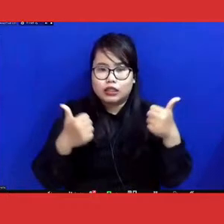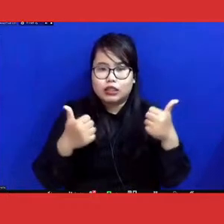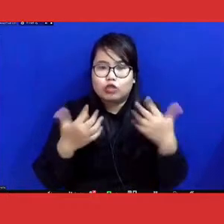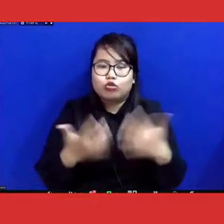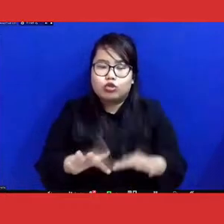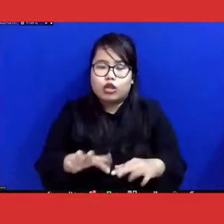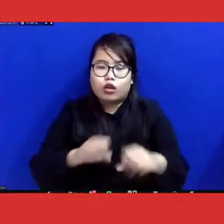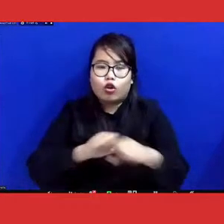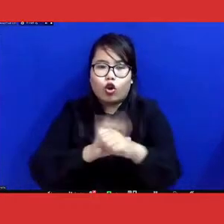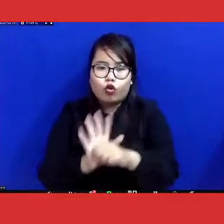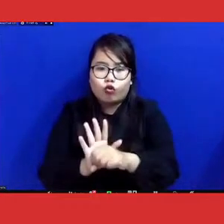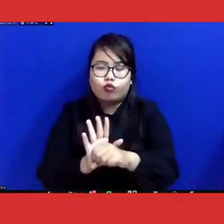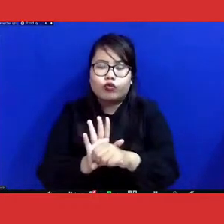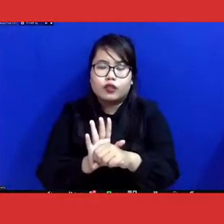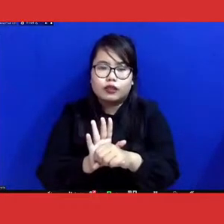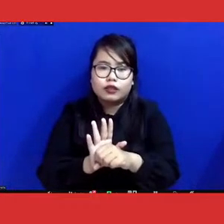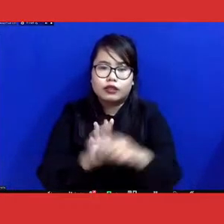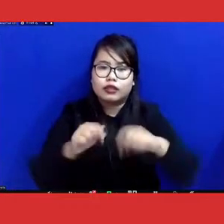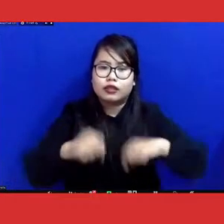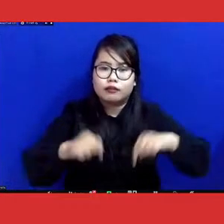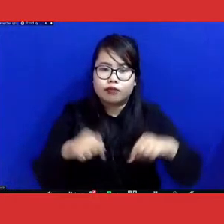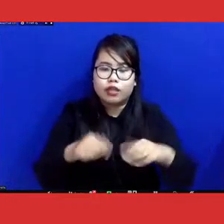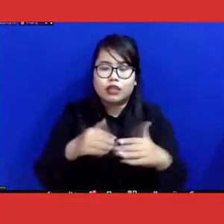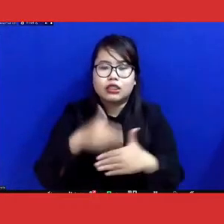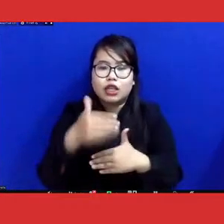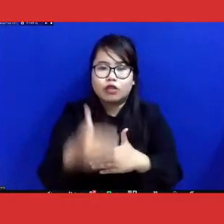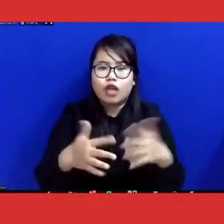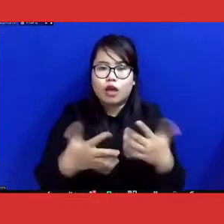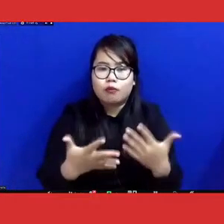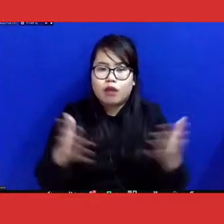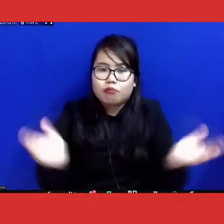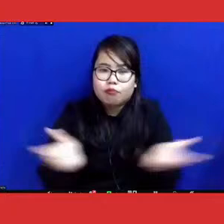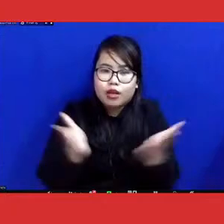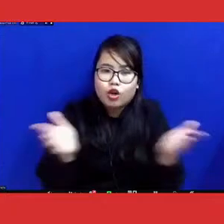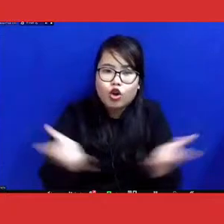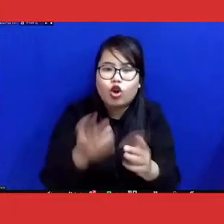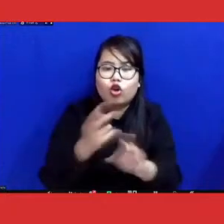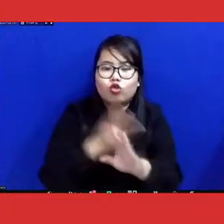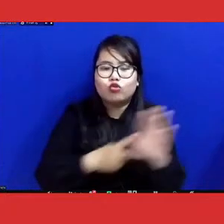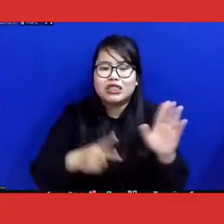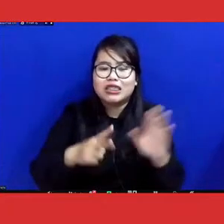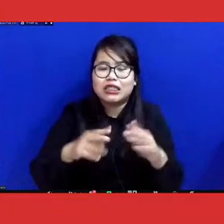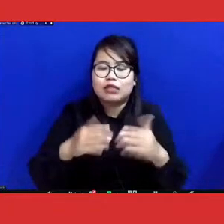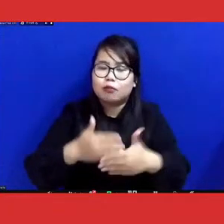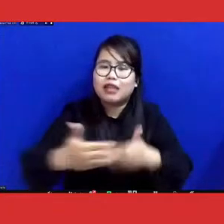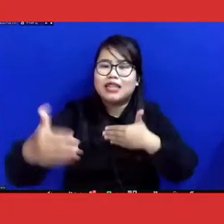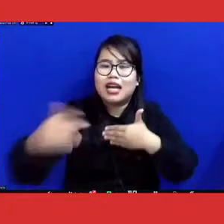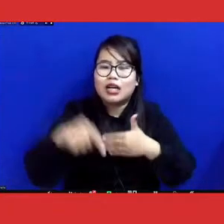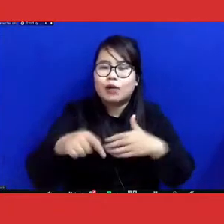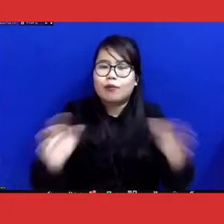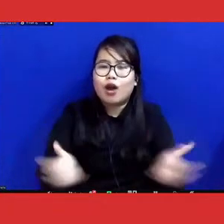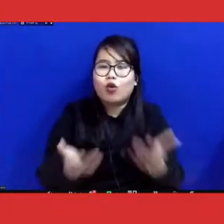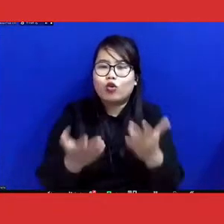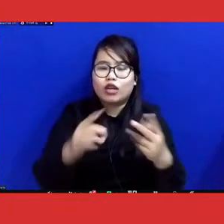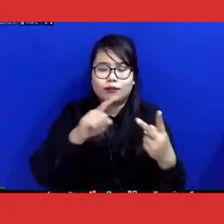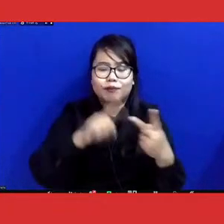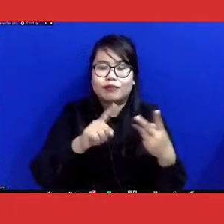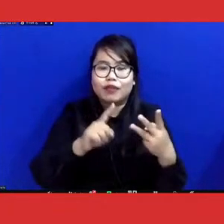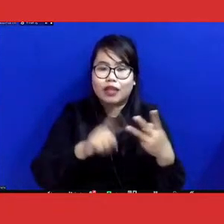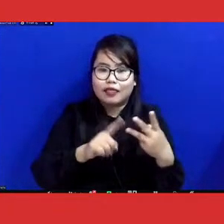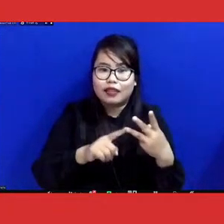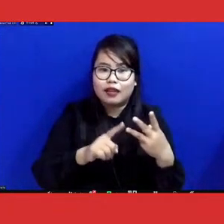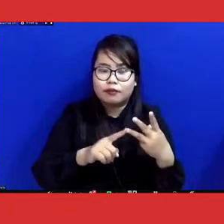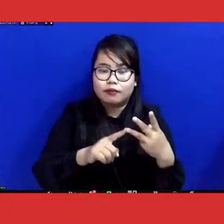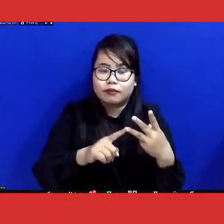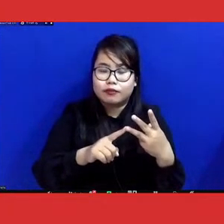Second is to push forward their longer-term vision for development. And the third is to address the enormous threat posed by